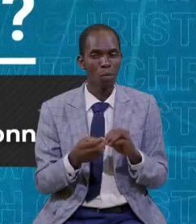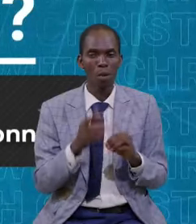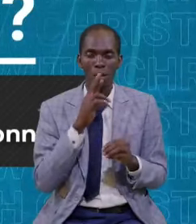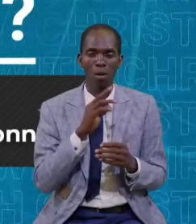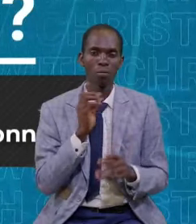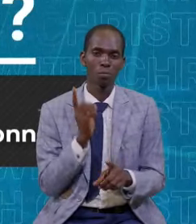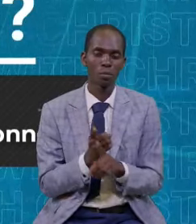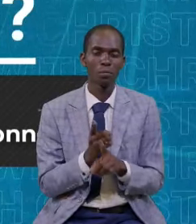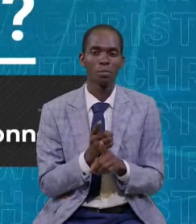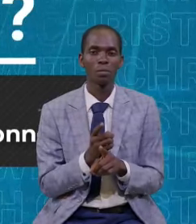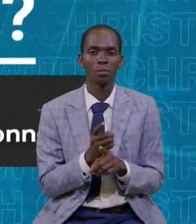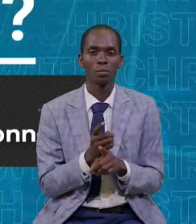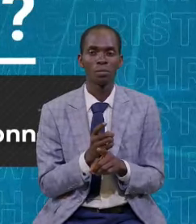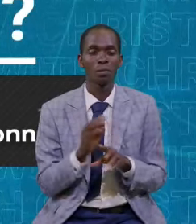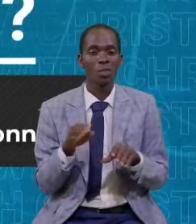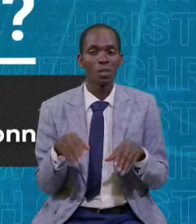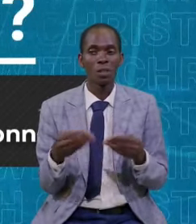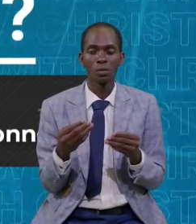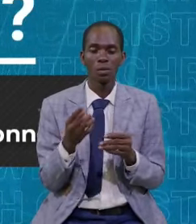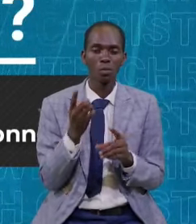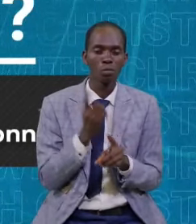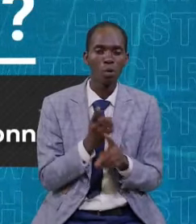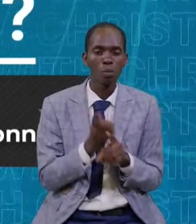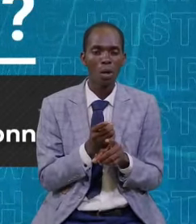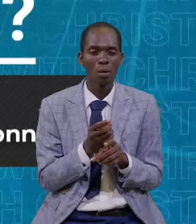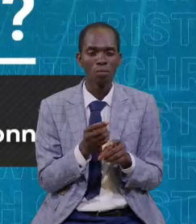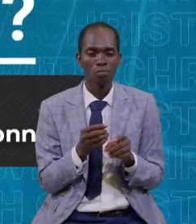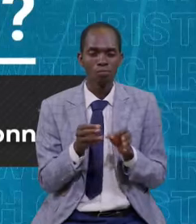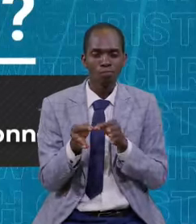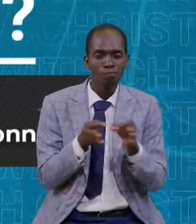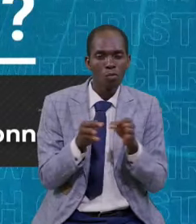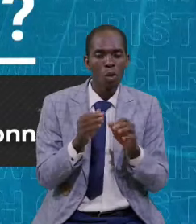Give the correct description of how we can locate you.